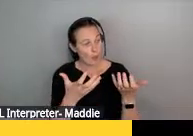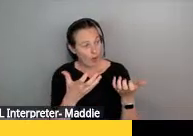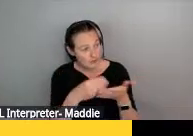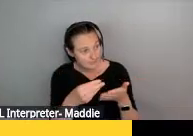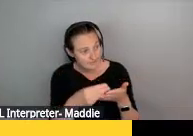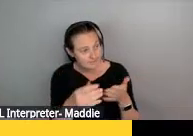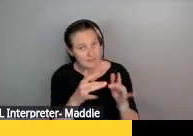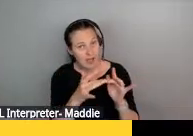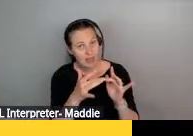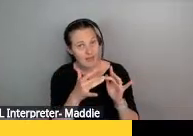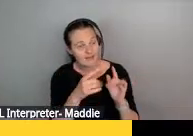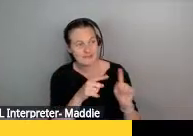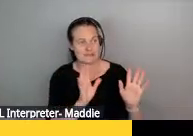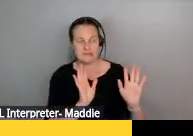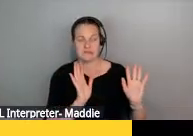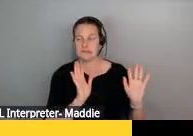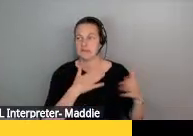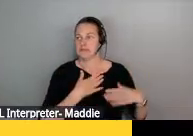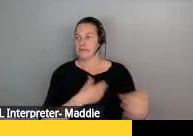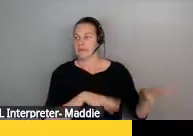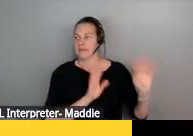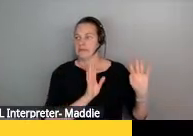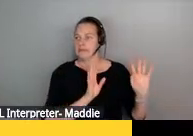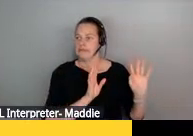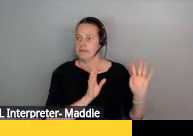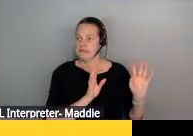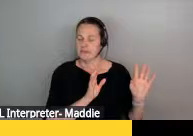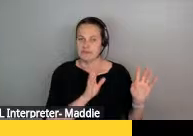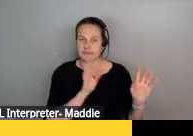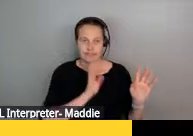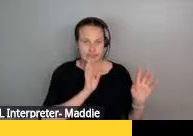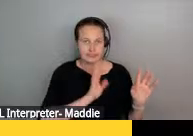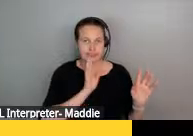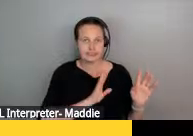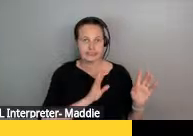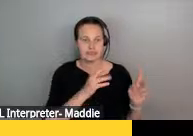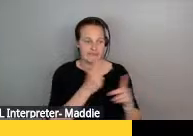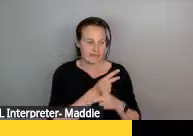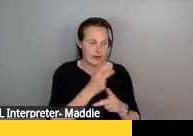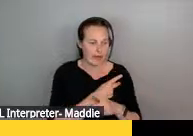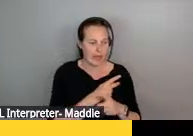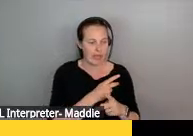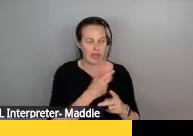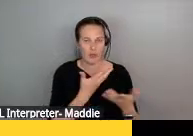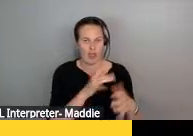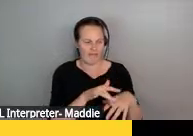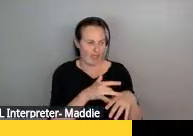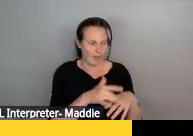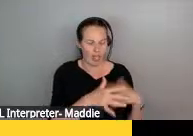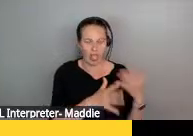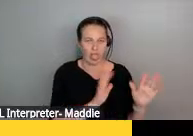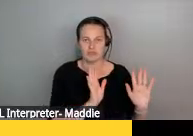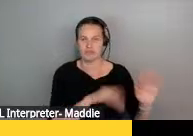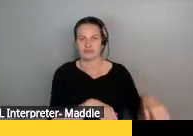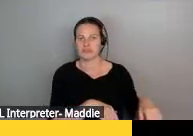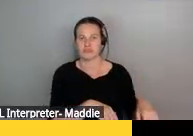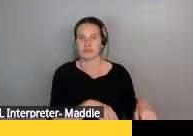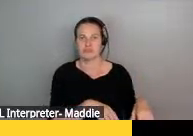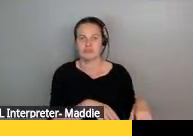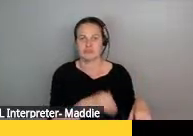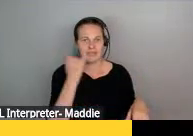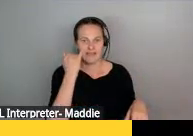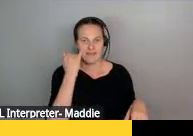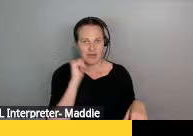basically just giving up because it wasn't worth the trouble to try to figure out what was available when the site wasn't fully